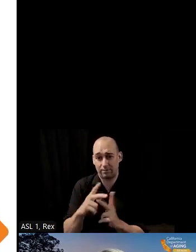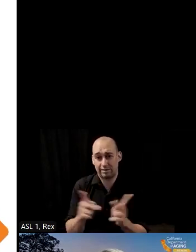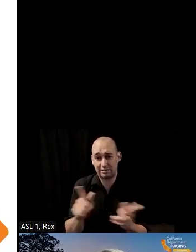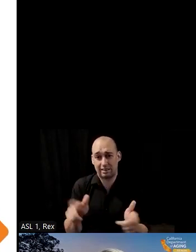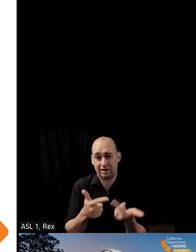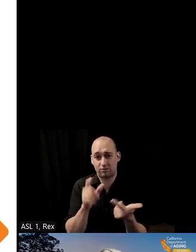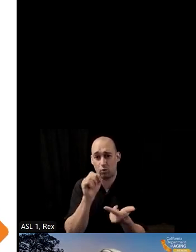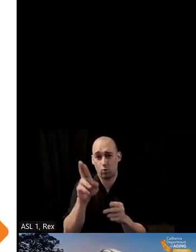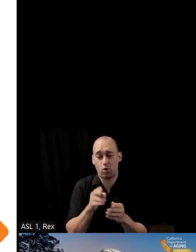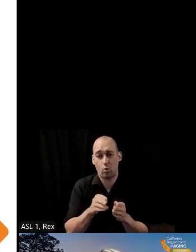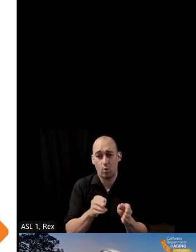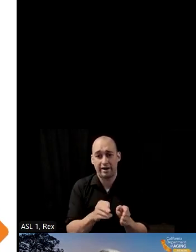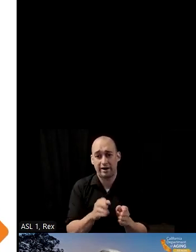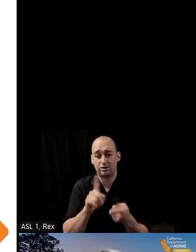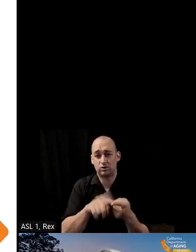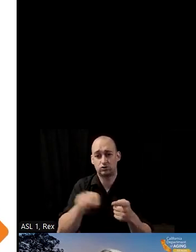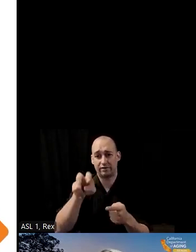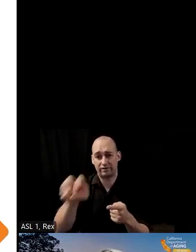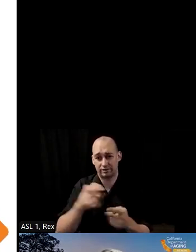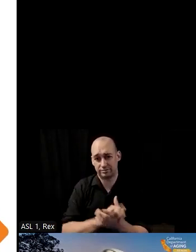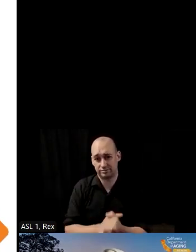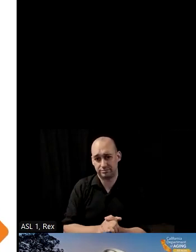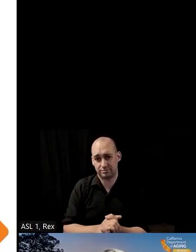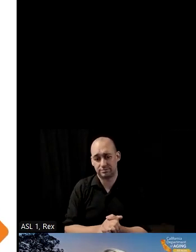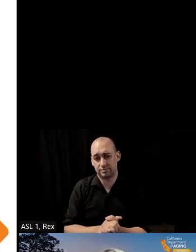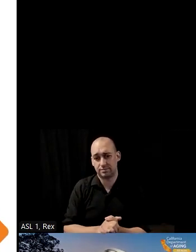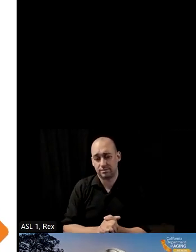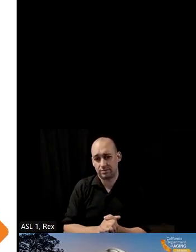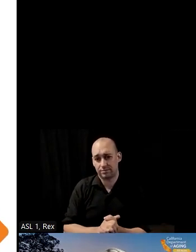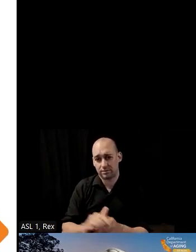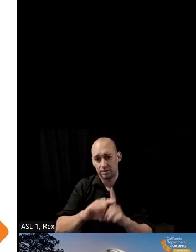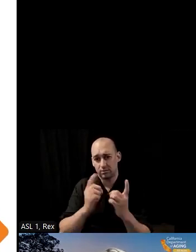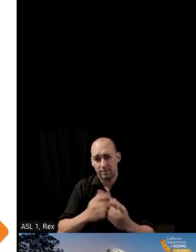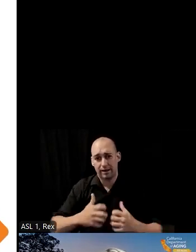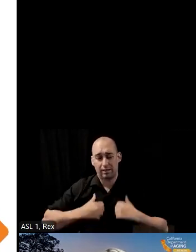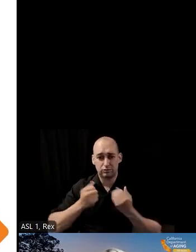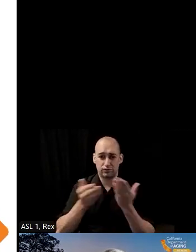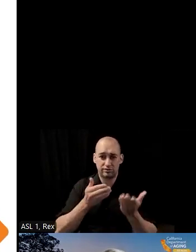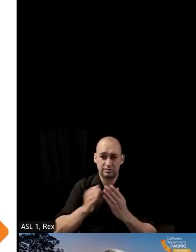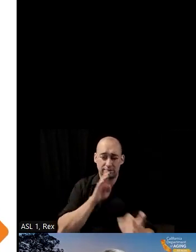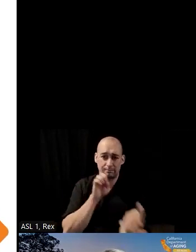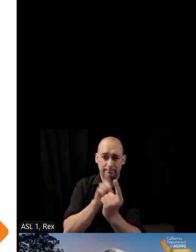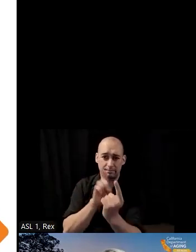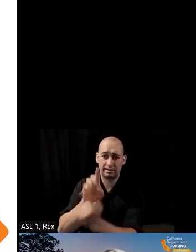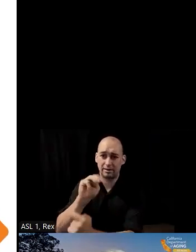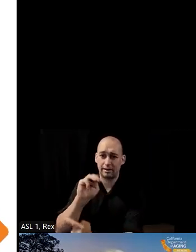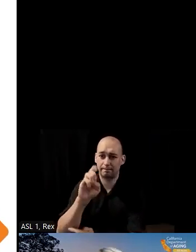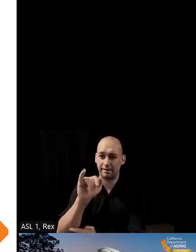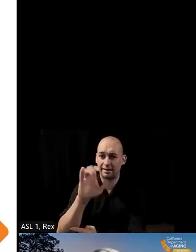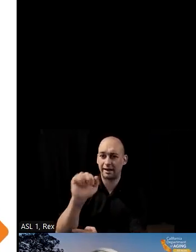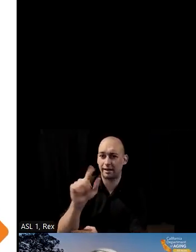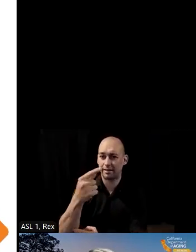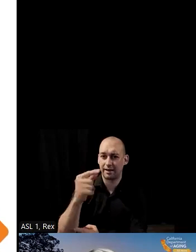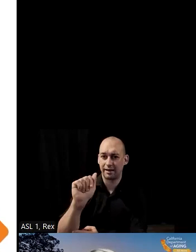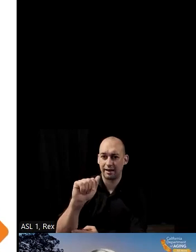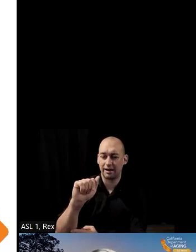you need to be. The Department of Healthcare Services is leading on the Medi-Cal gap, the